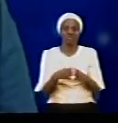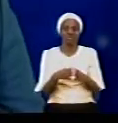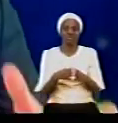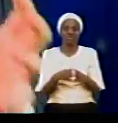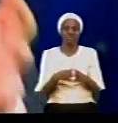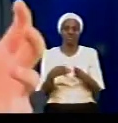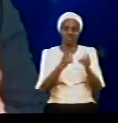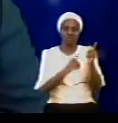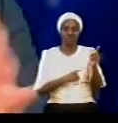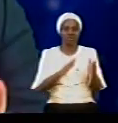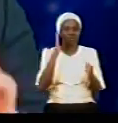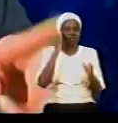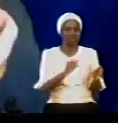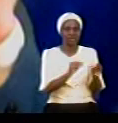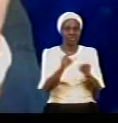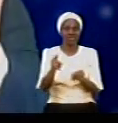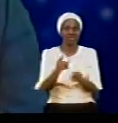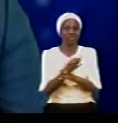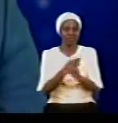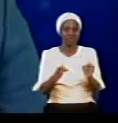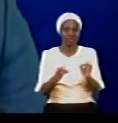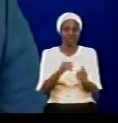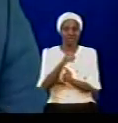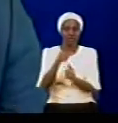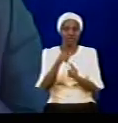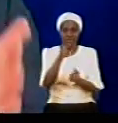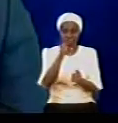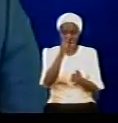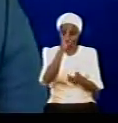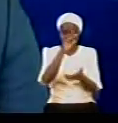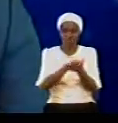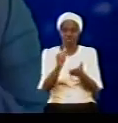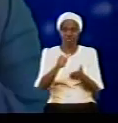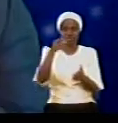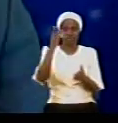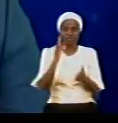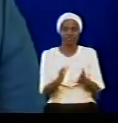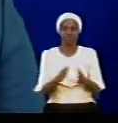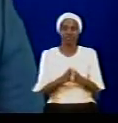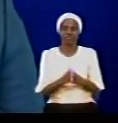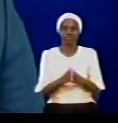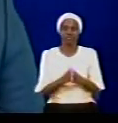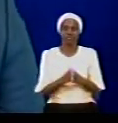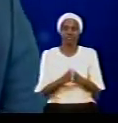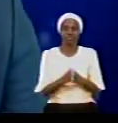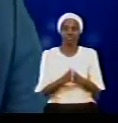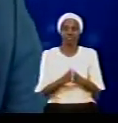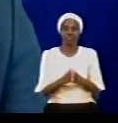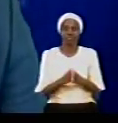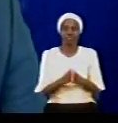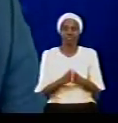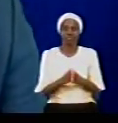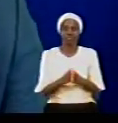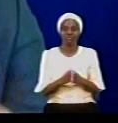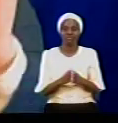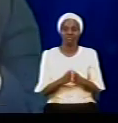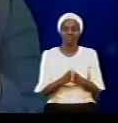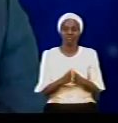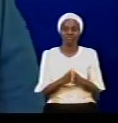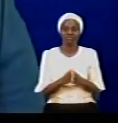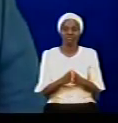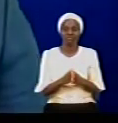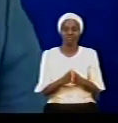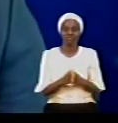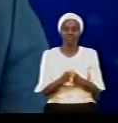harmony by the gifted psalmists from around the world as we bring to you the choir from states, regions, and nations across